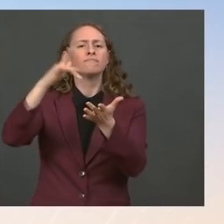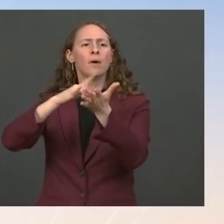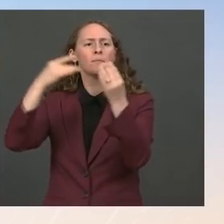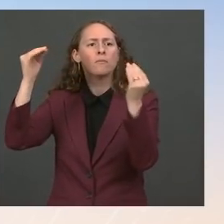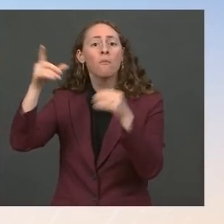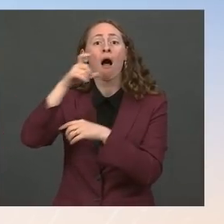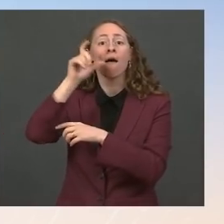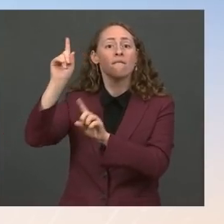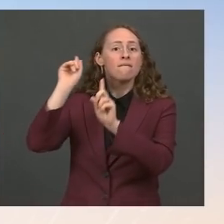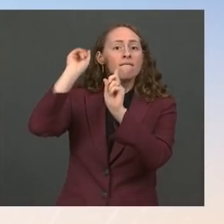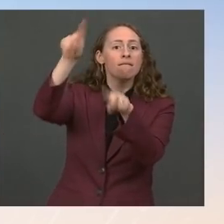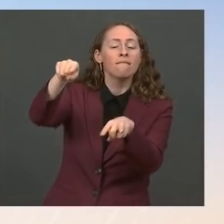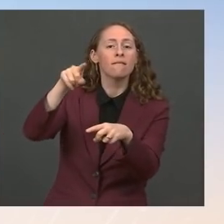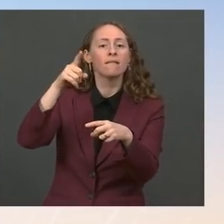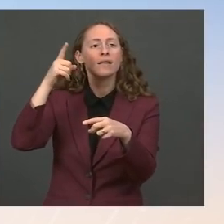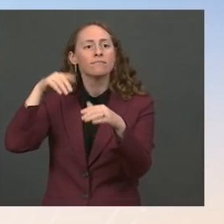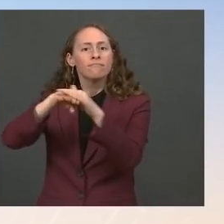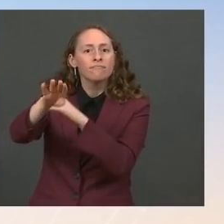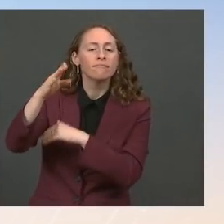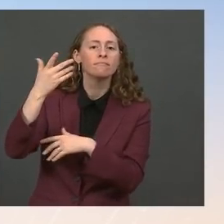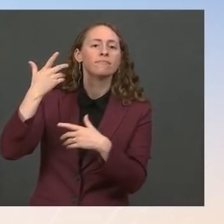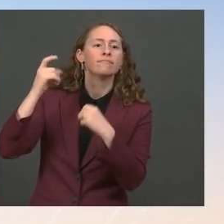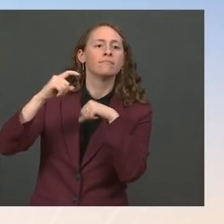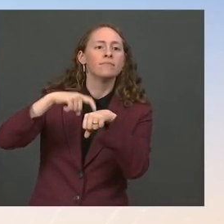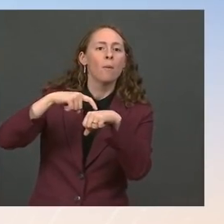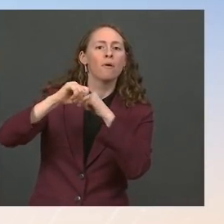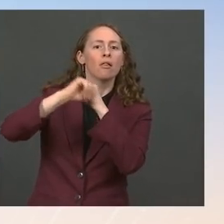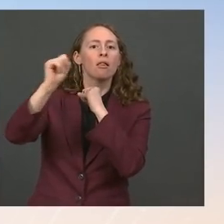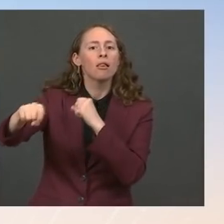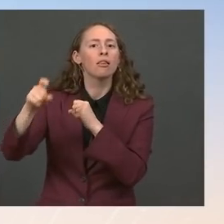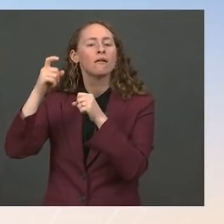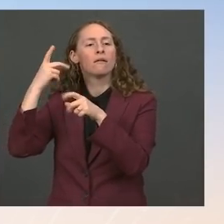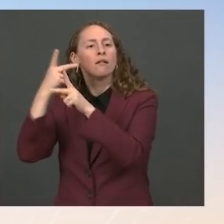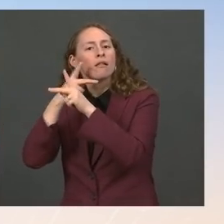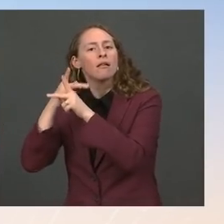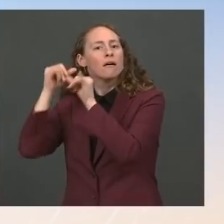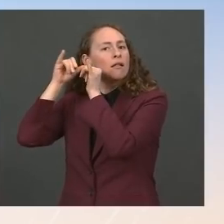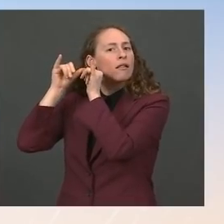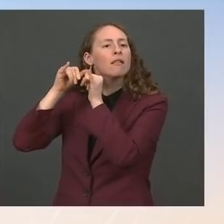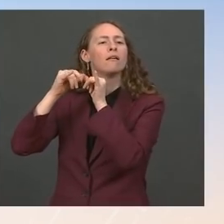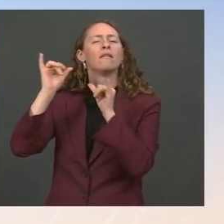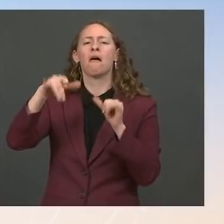fitting. Building on bipartisan legislation led by